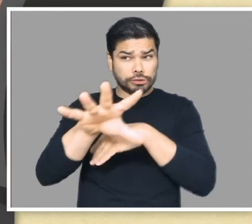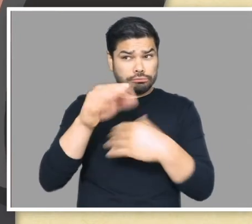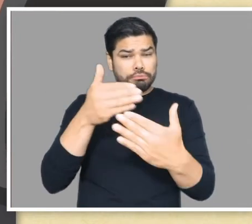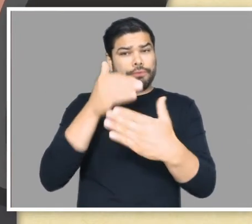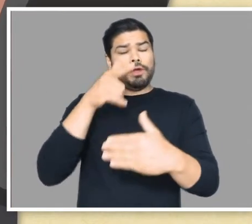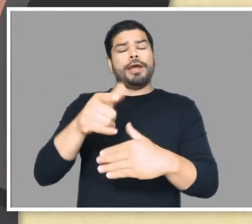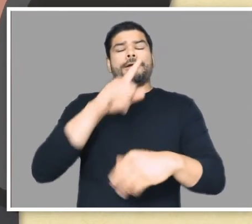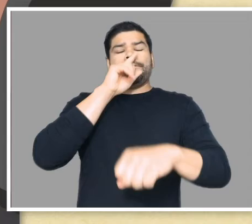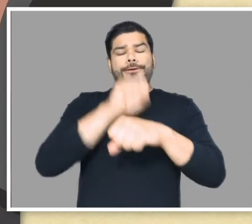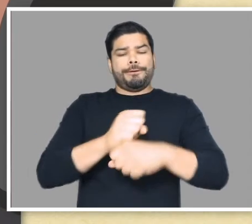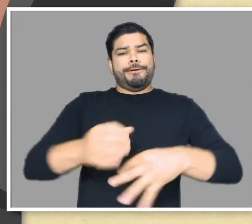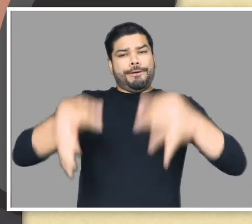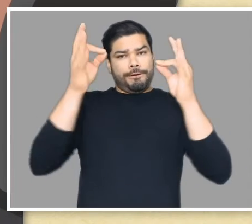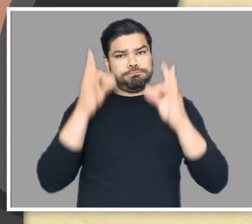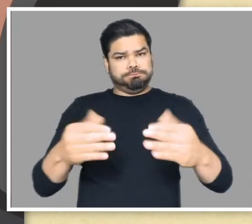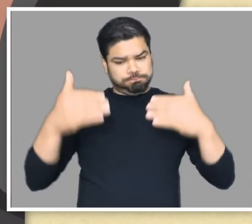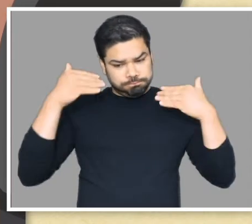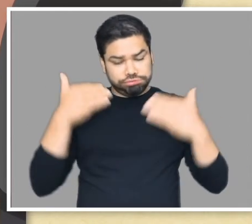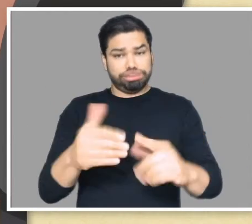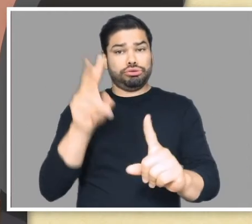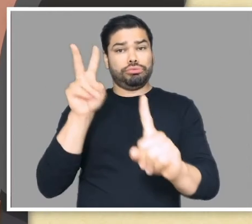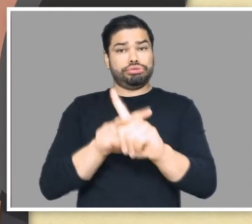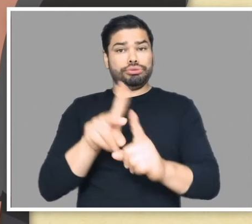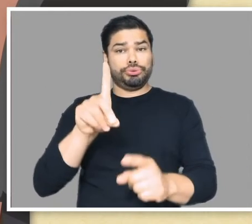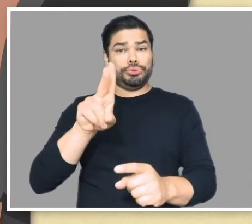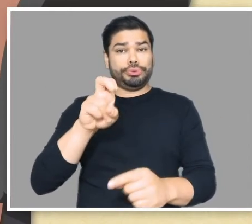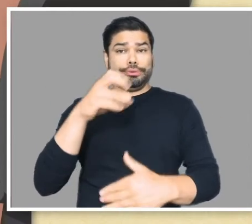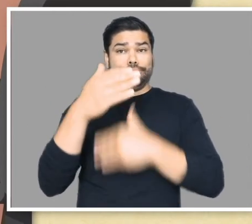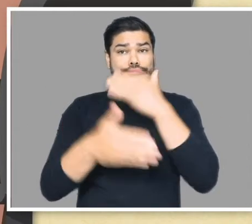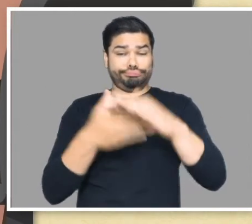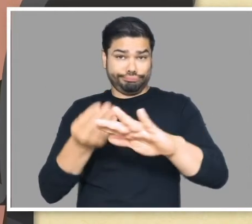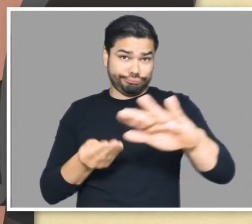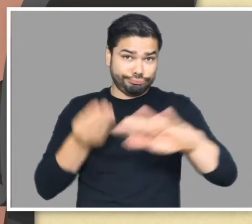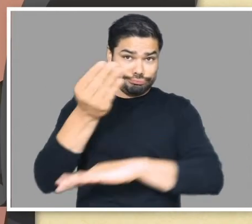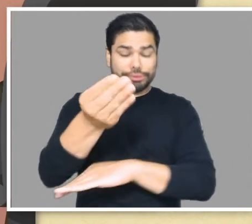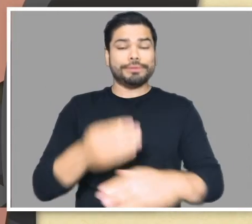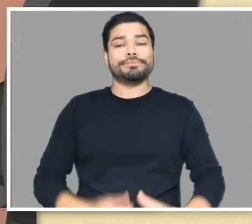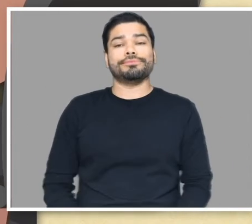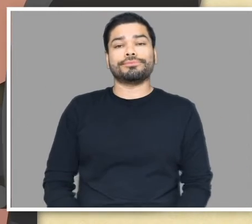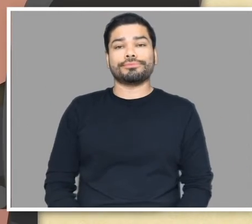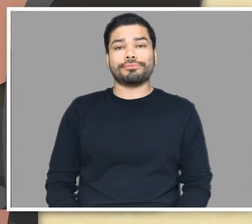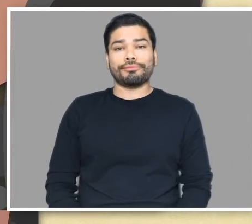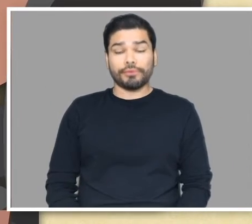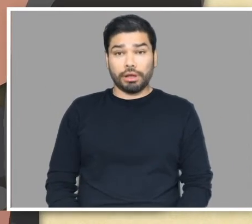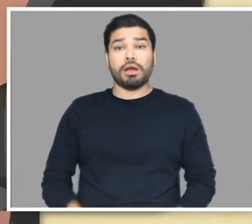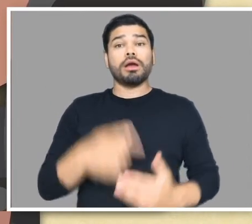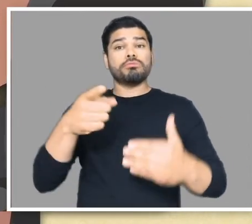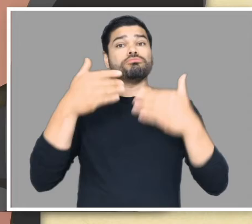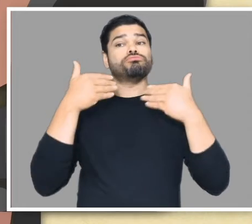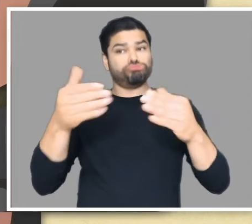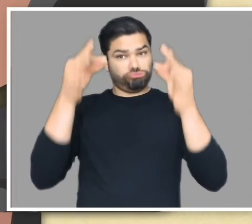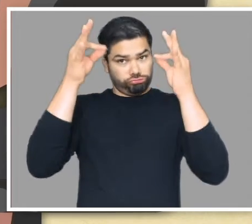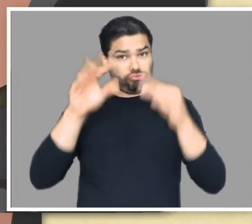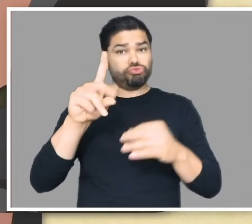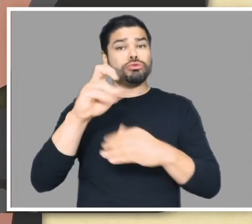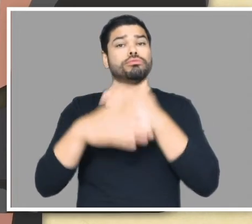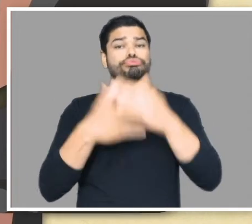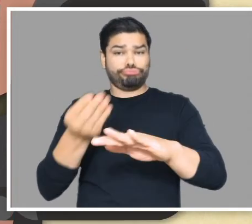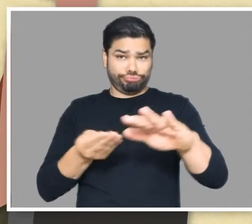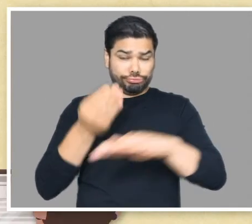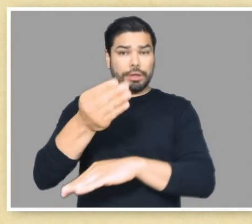is a good idea to seek legal advice before deciding to pursue due process, or before submitting a due process